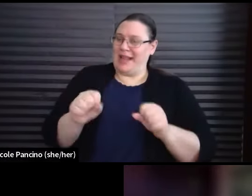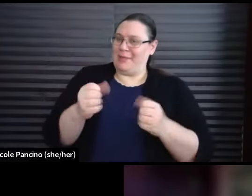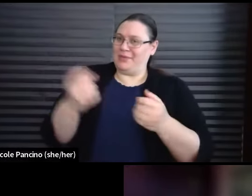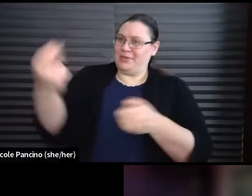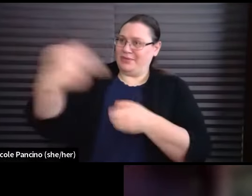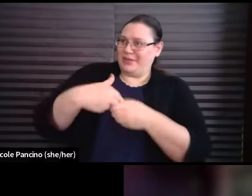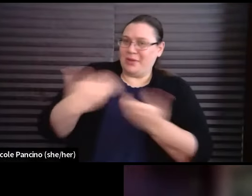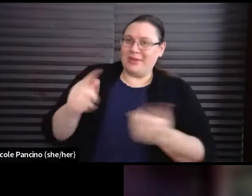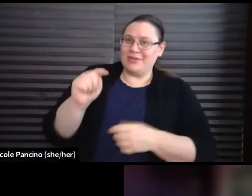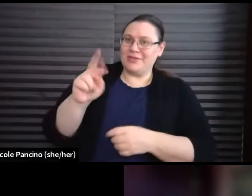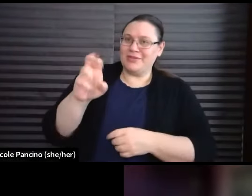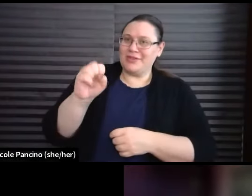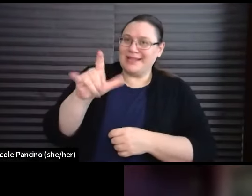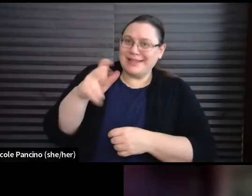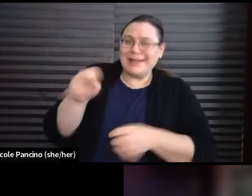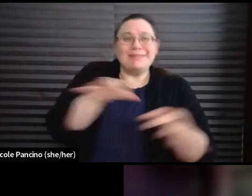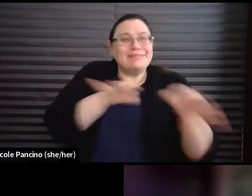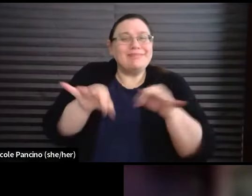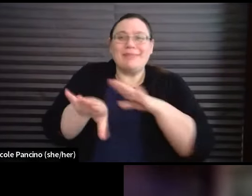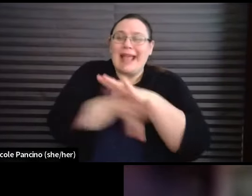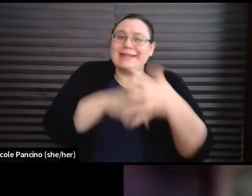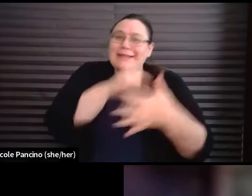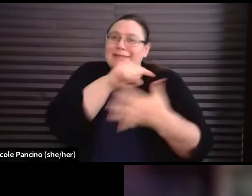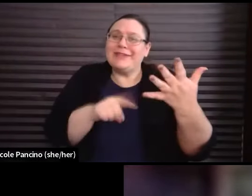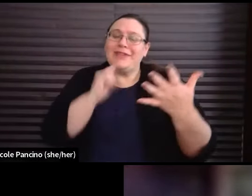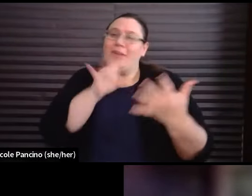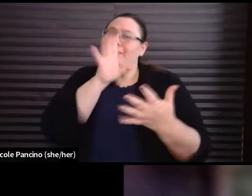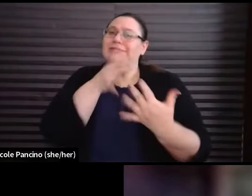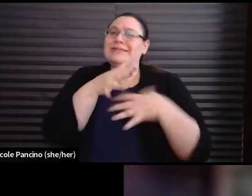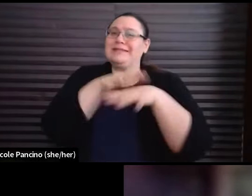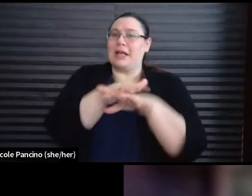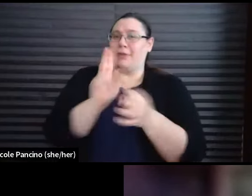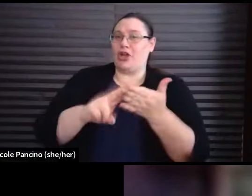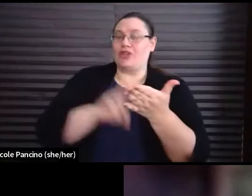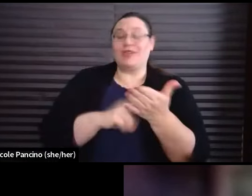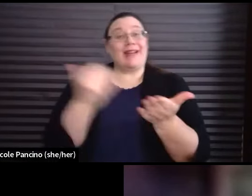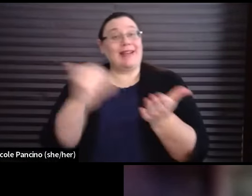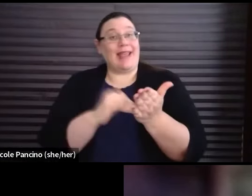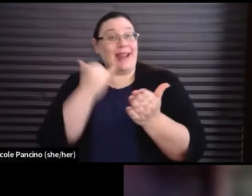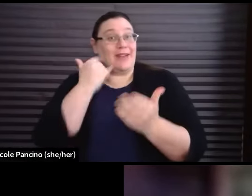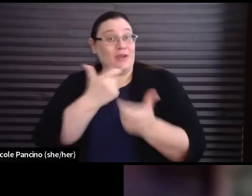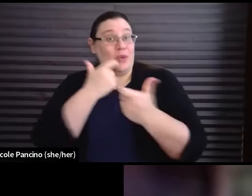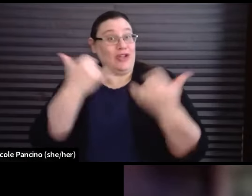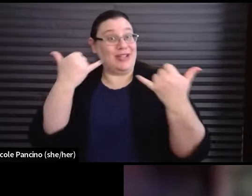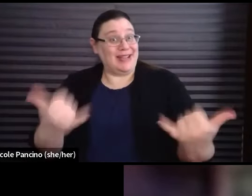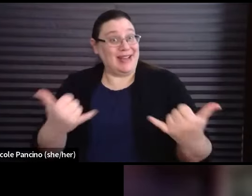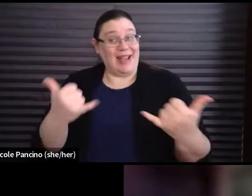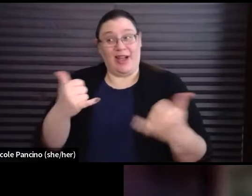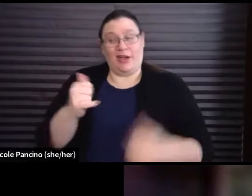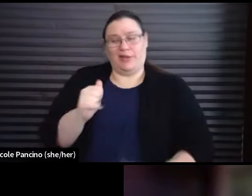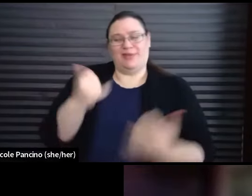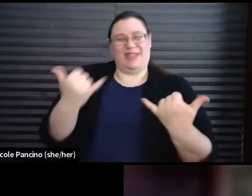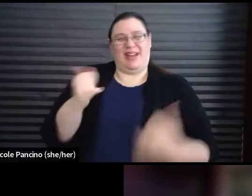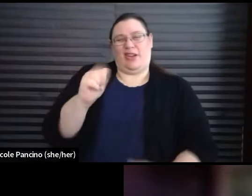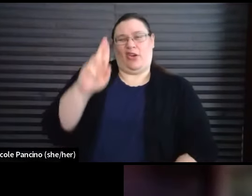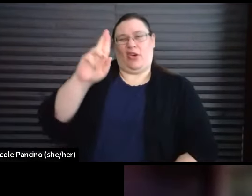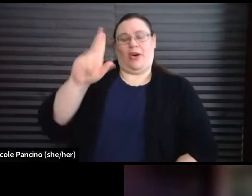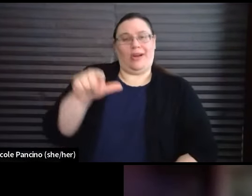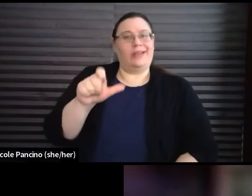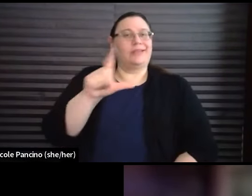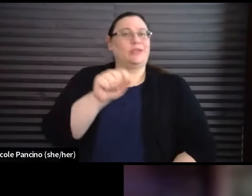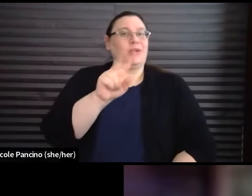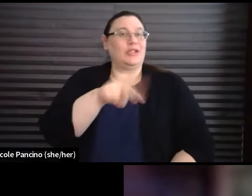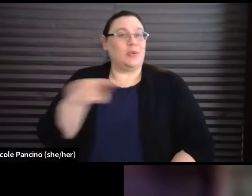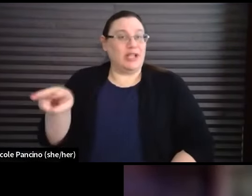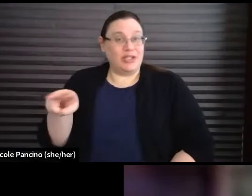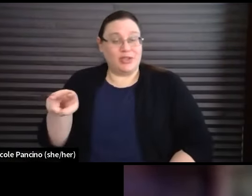us through some of the basics of our dubbing contract. Again, if you're watching this now here in August of 2022,